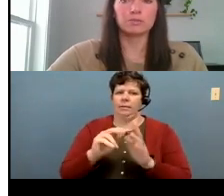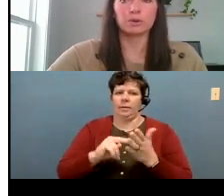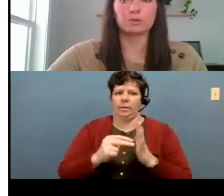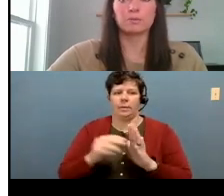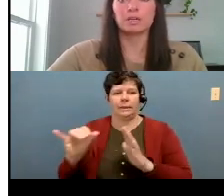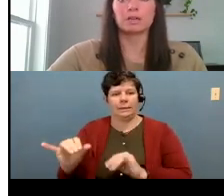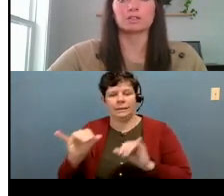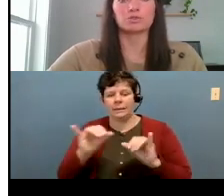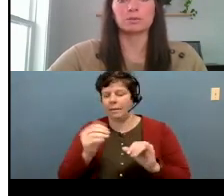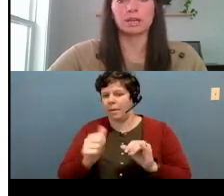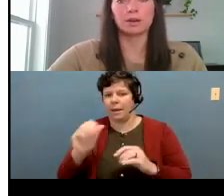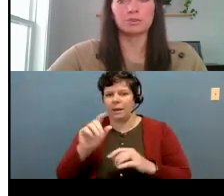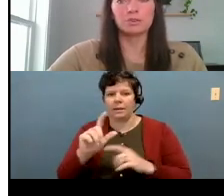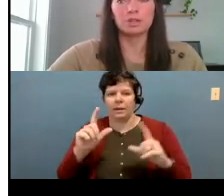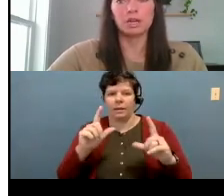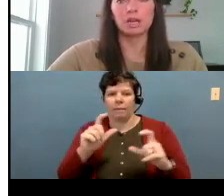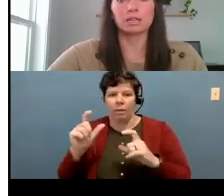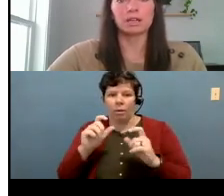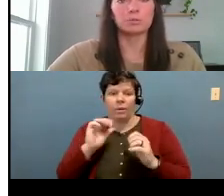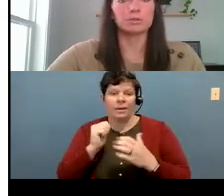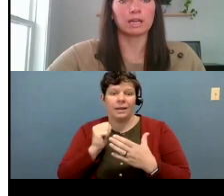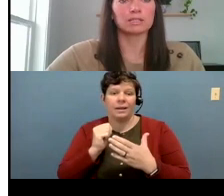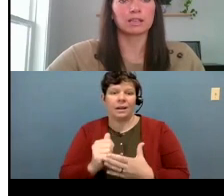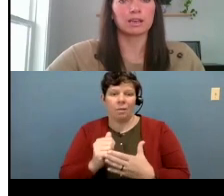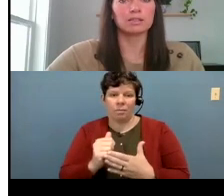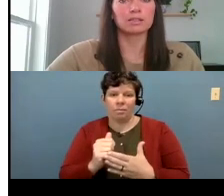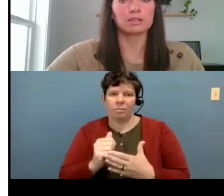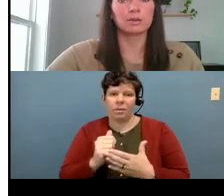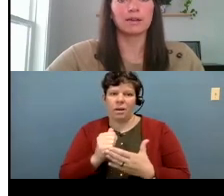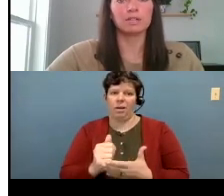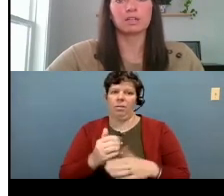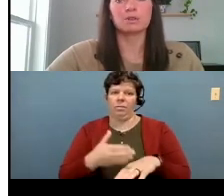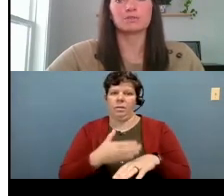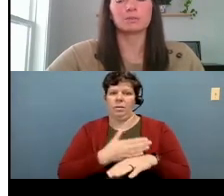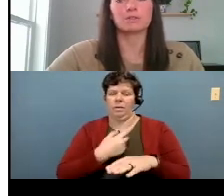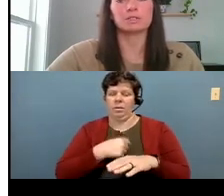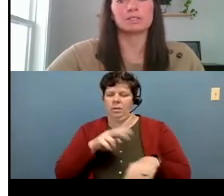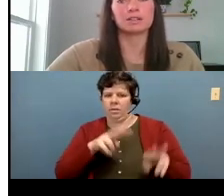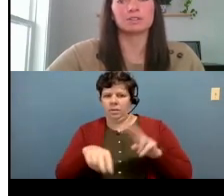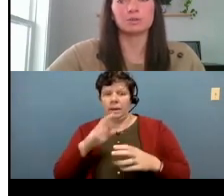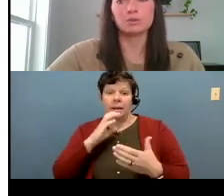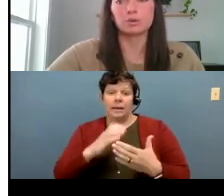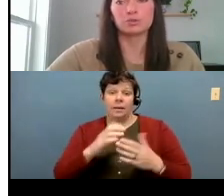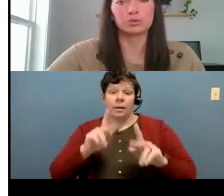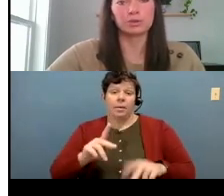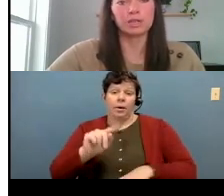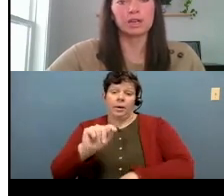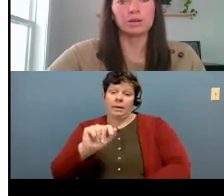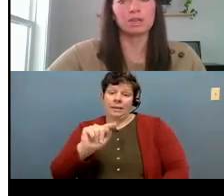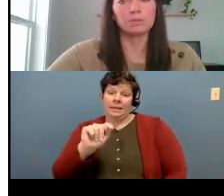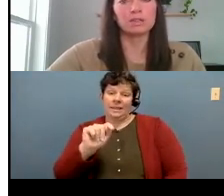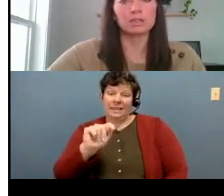cases, photos can be extremely helpful and can help to enhance a case. So having an image of a person's tattoo or